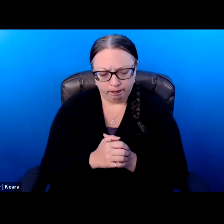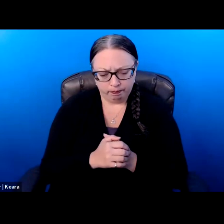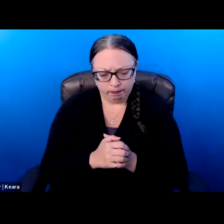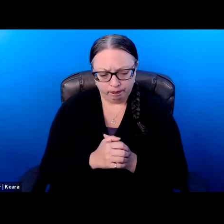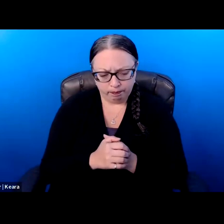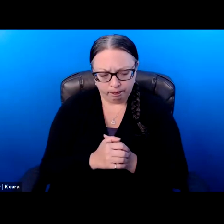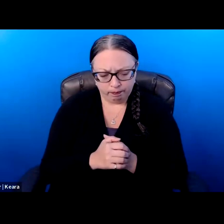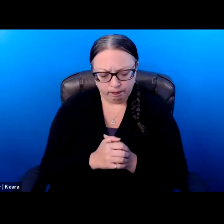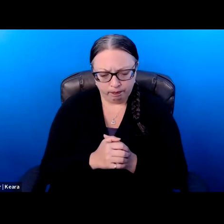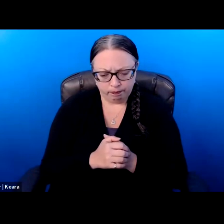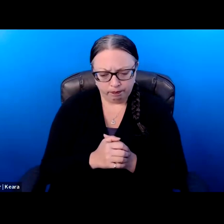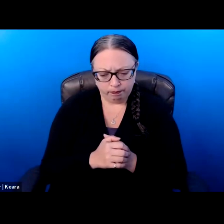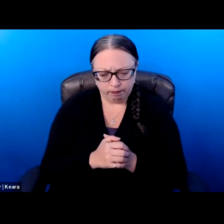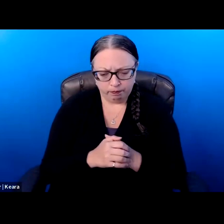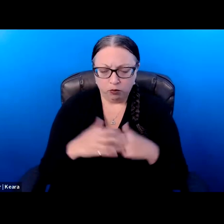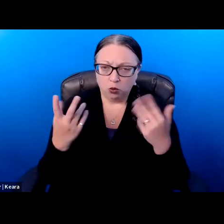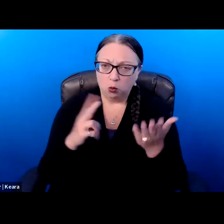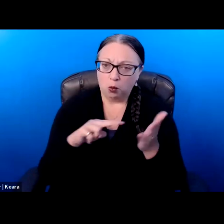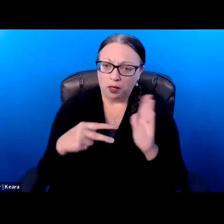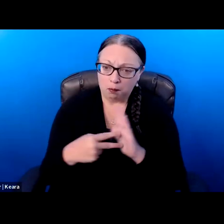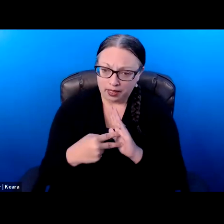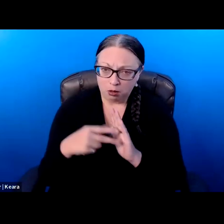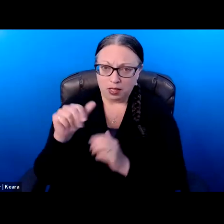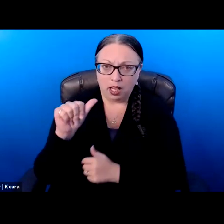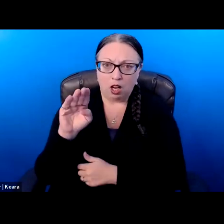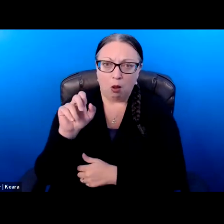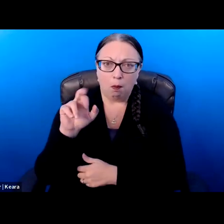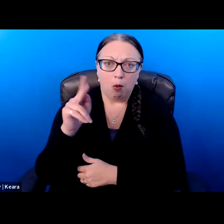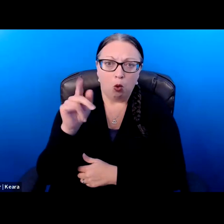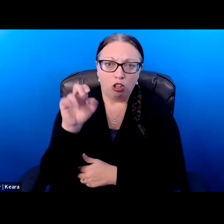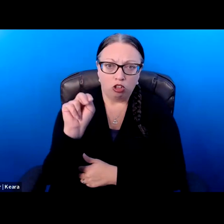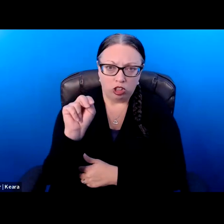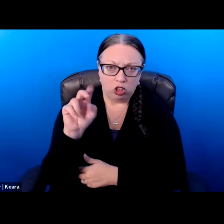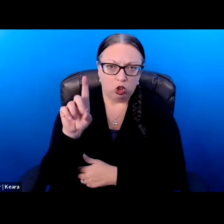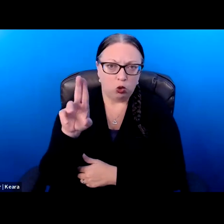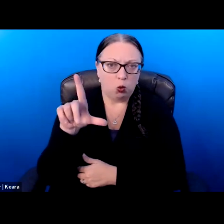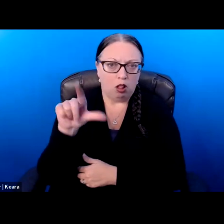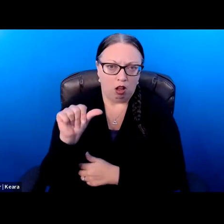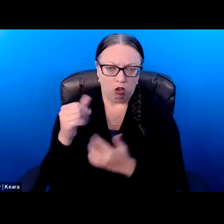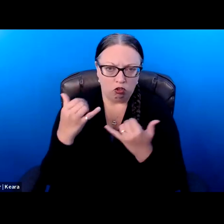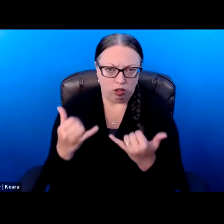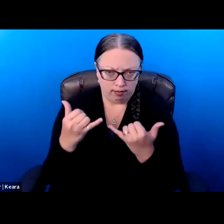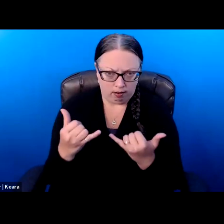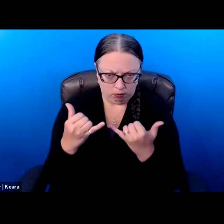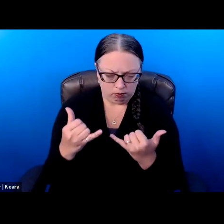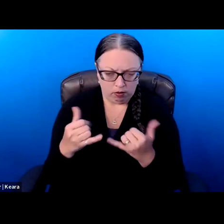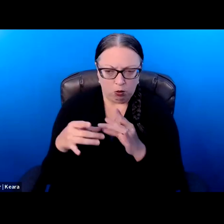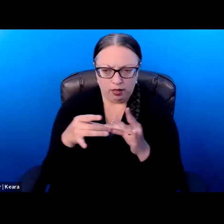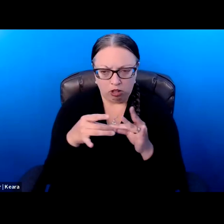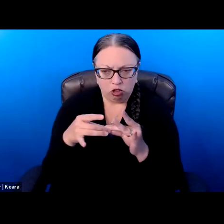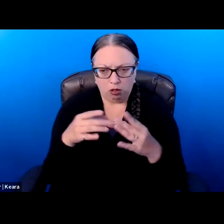When I think about what it means to be an abortion doula right now, and the relationship between reproductive